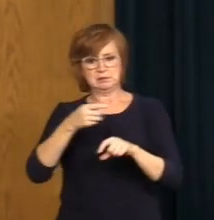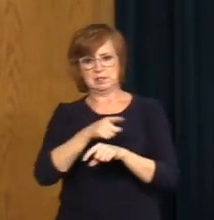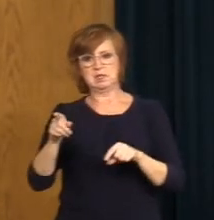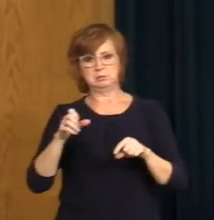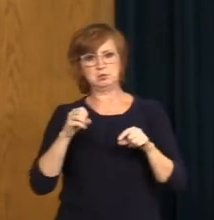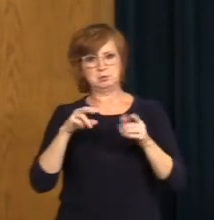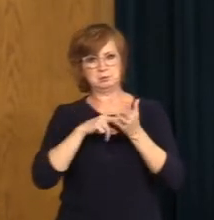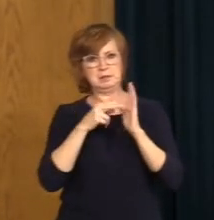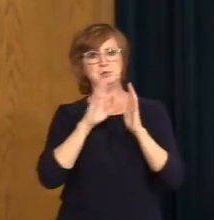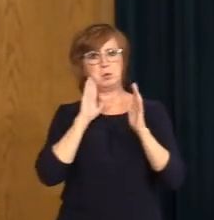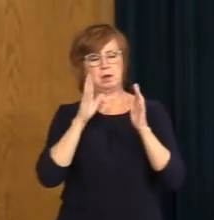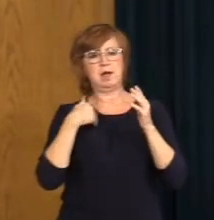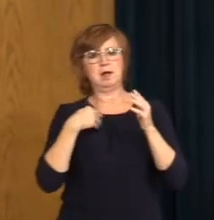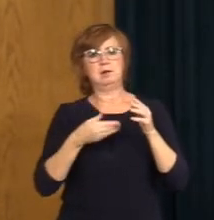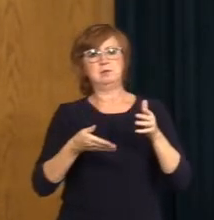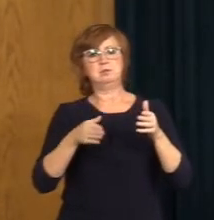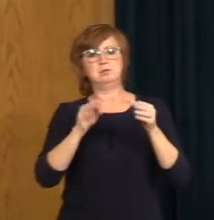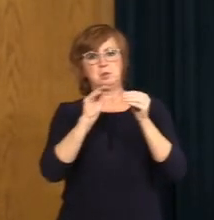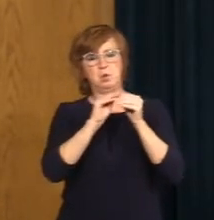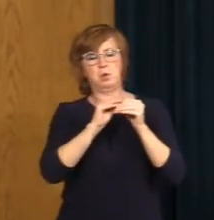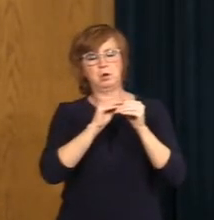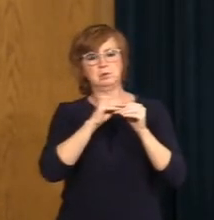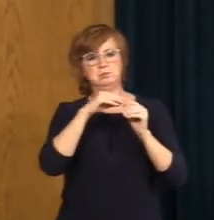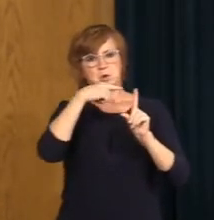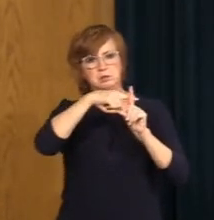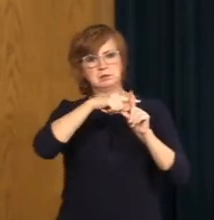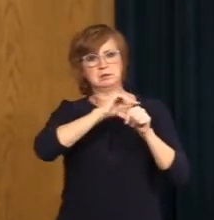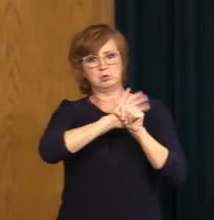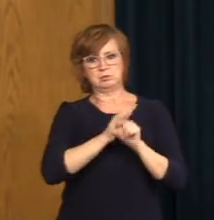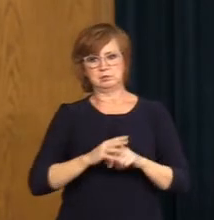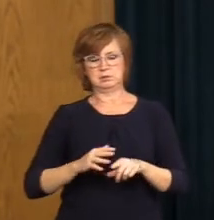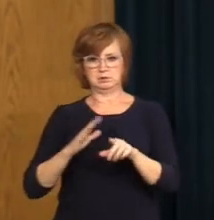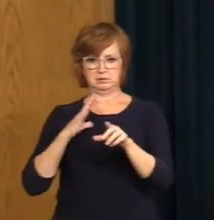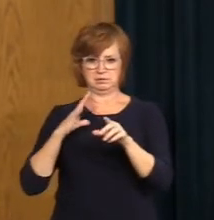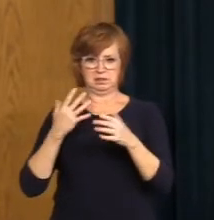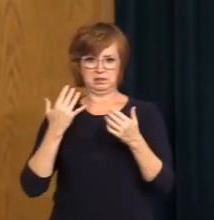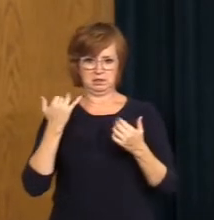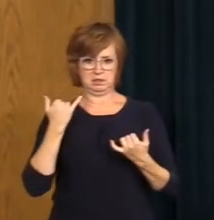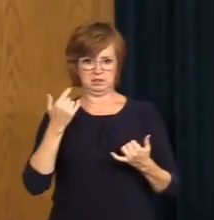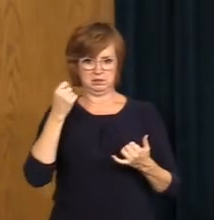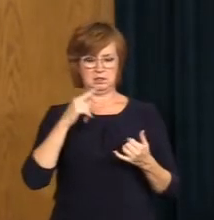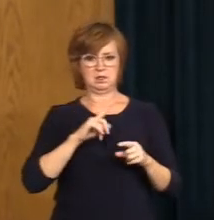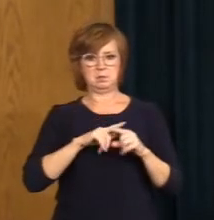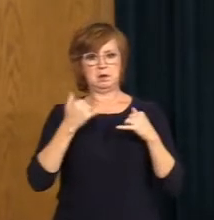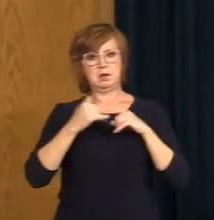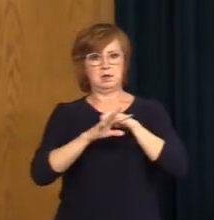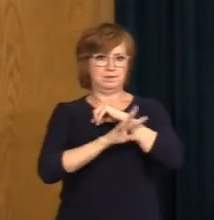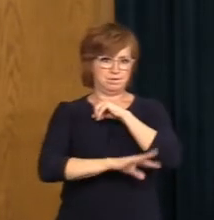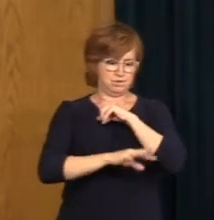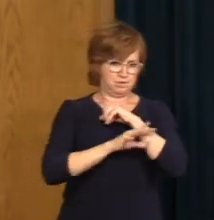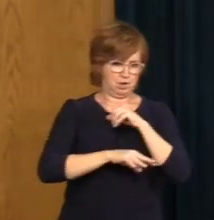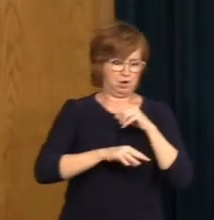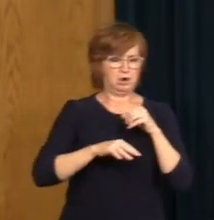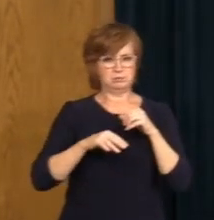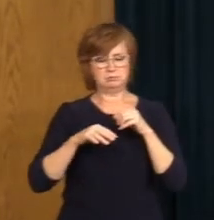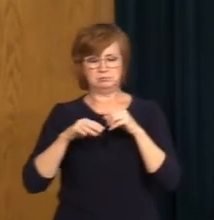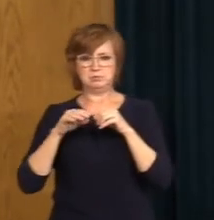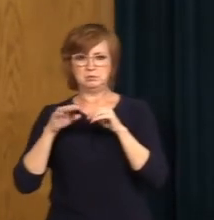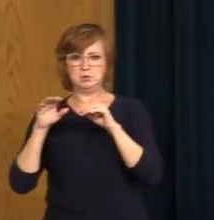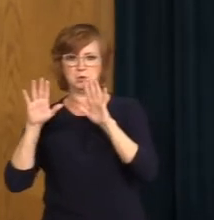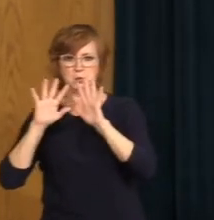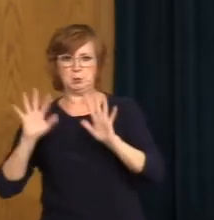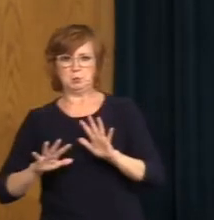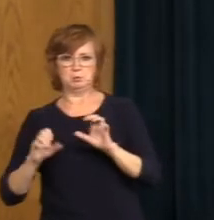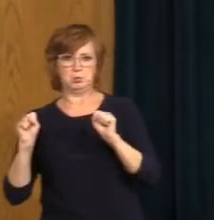At this point, in being cognizant of the fact that we're into the fall and we're kind of going to be into the winter soon,